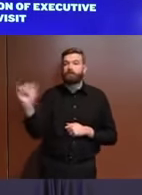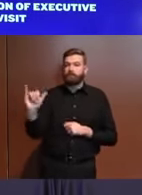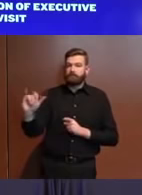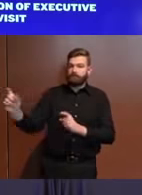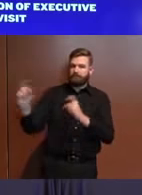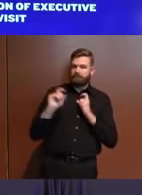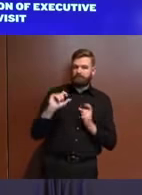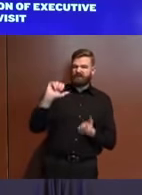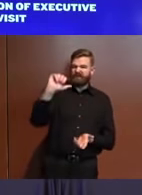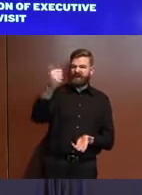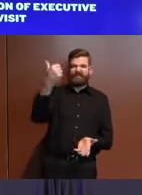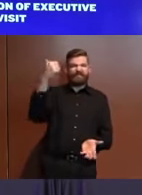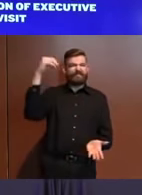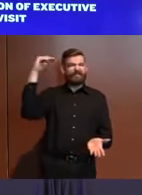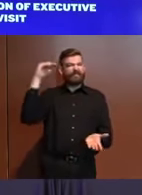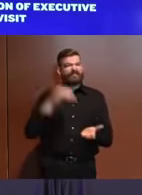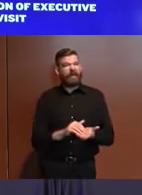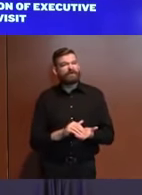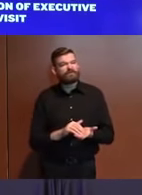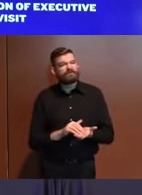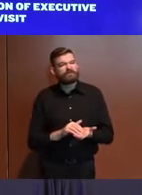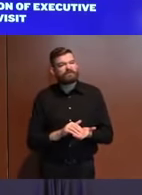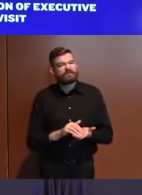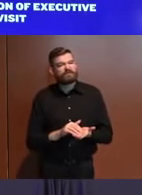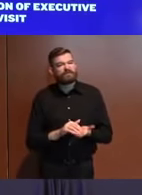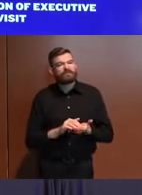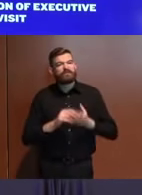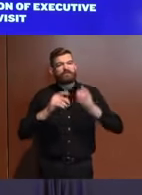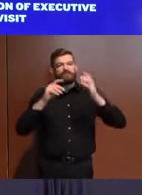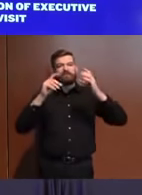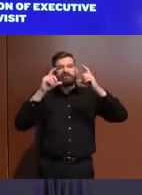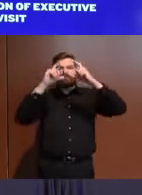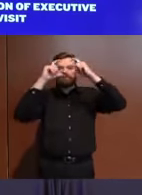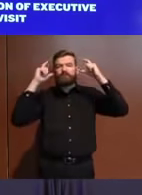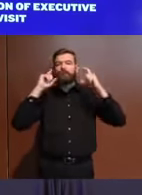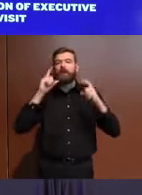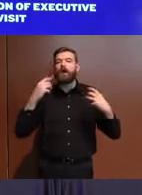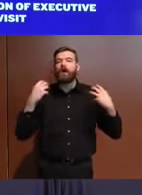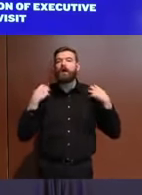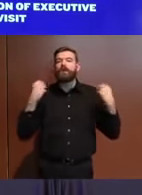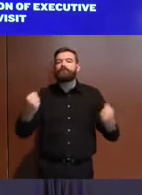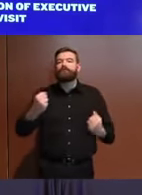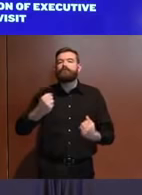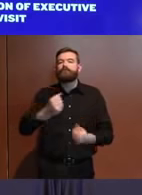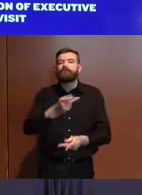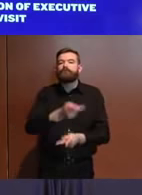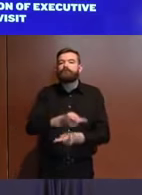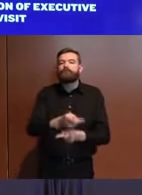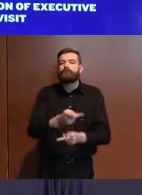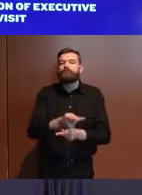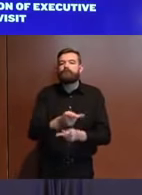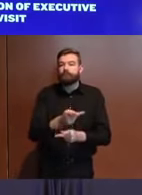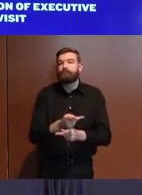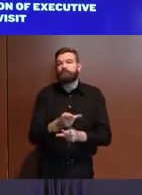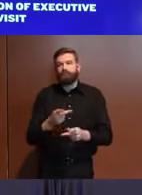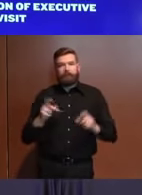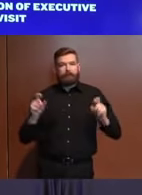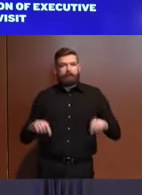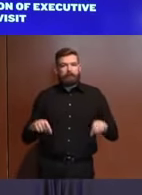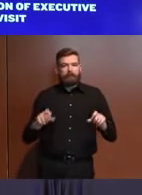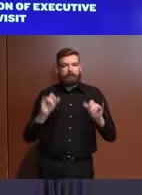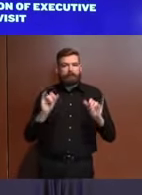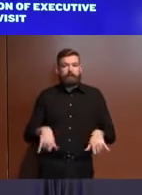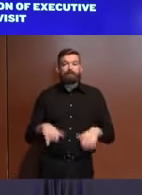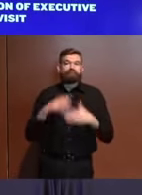pairs of healthcare goggles that we desperately need. Alex Gorski and I were back